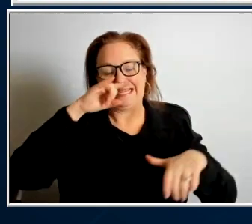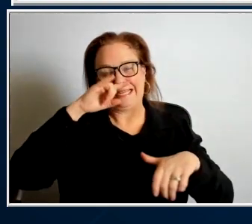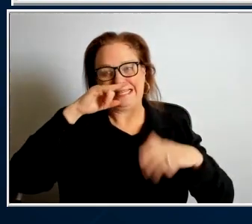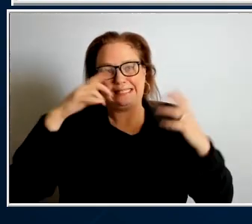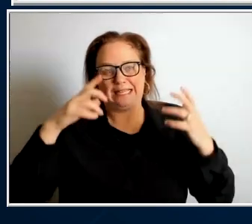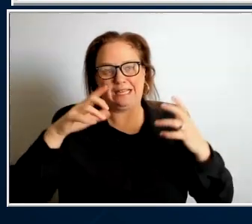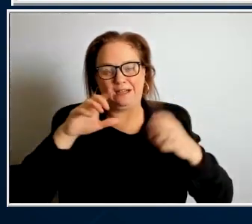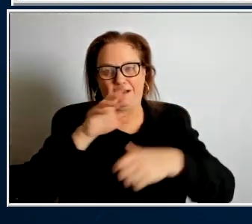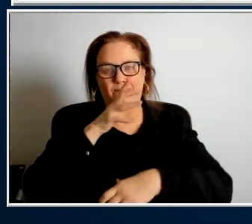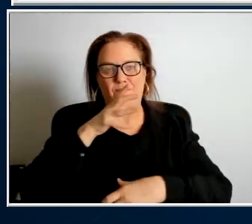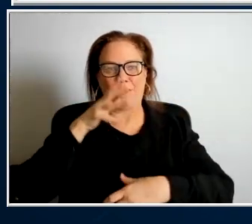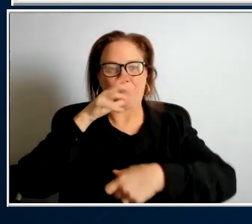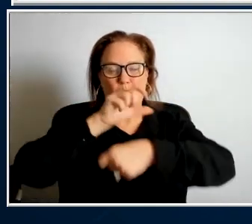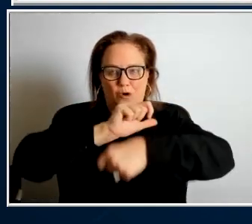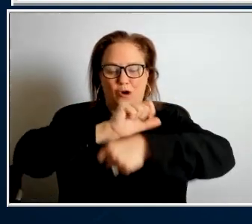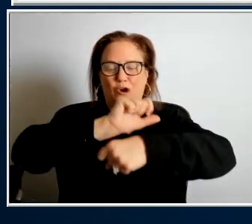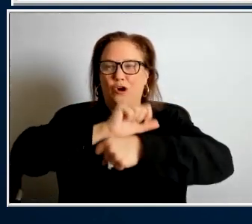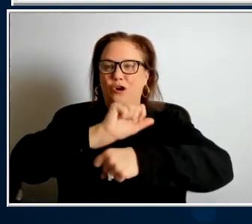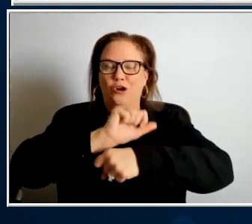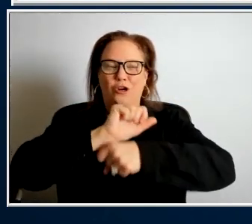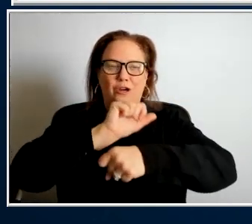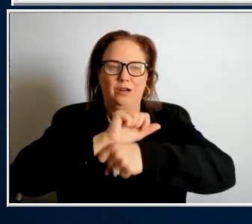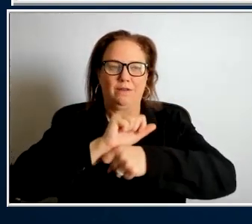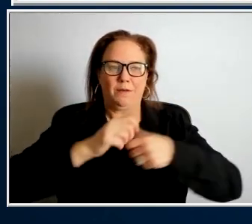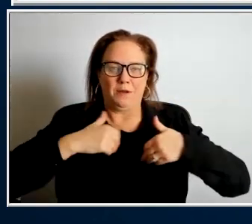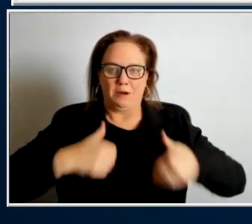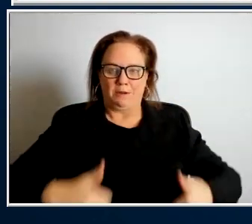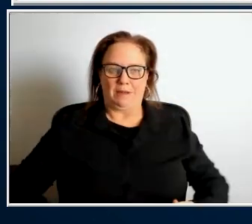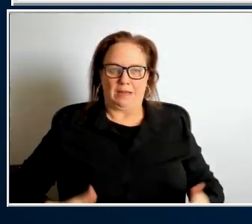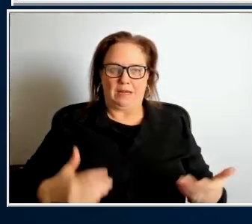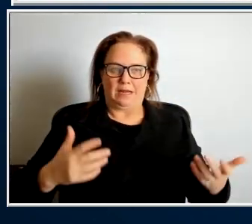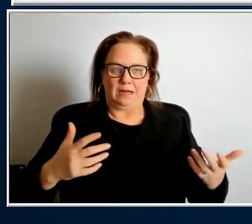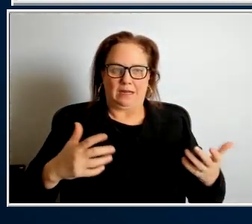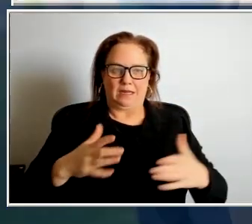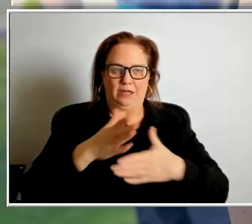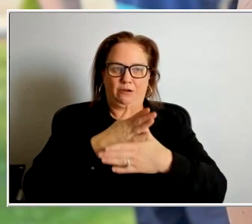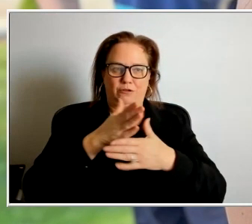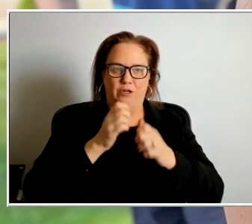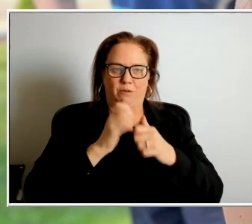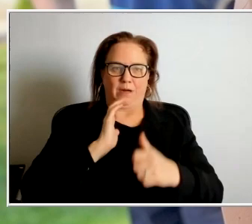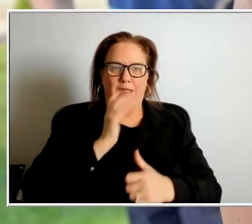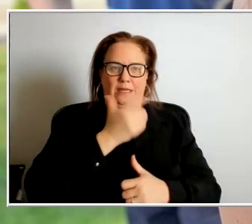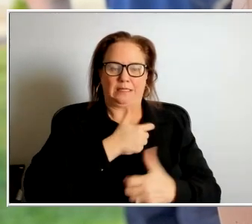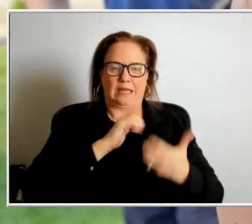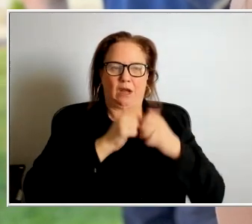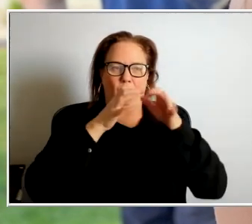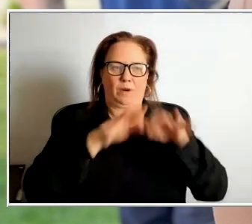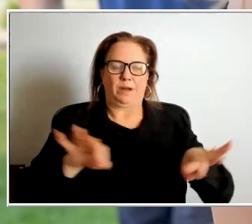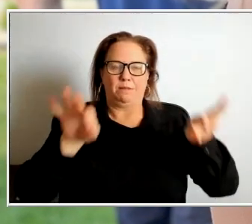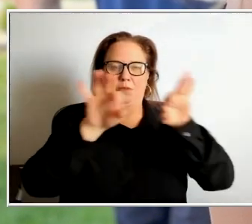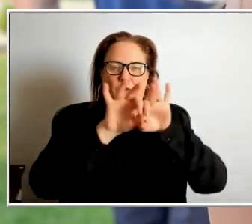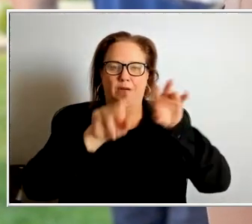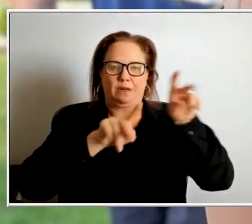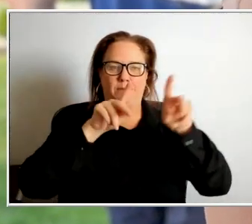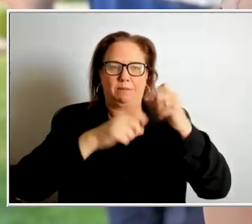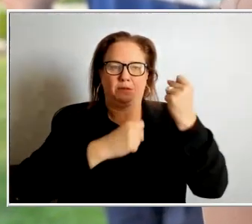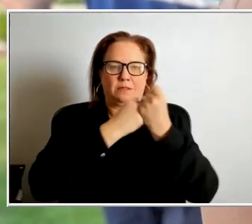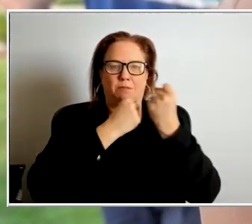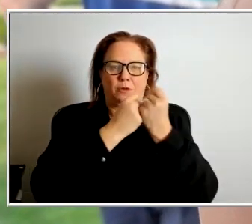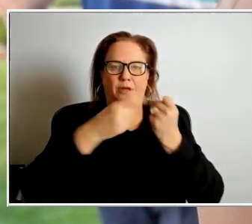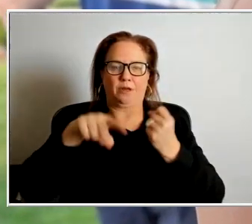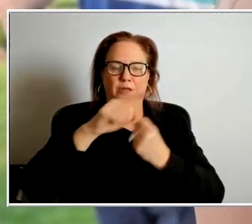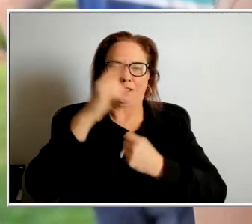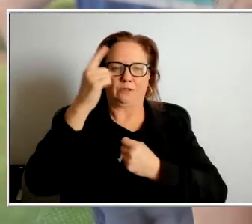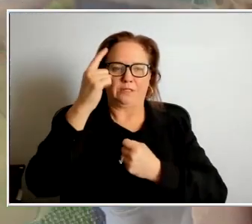job that takes so much from your body. So just share with us a little bit more about how important it is to have people supporting you, because there's somebody out there